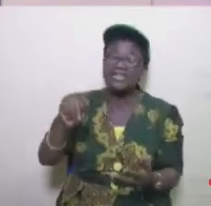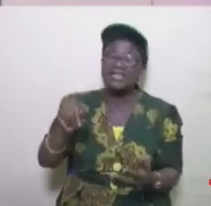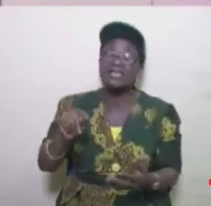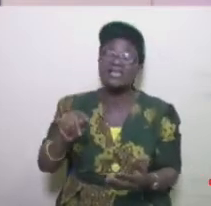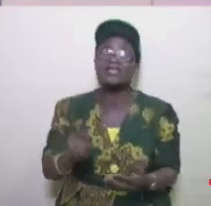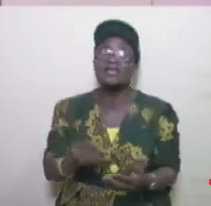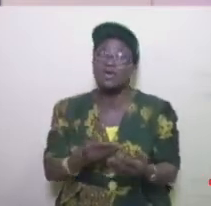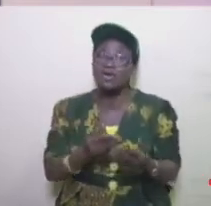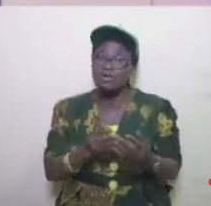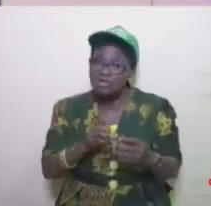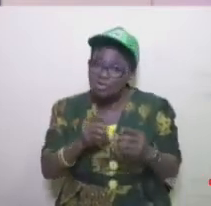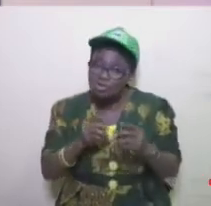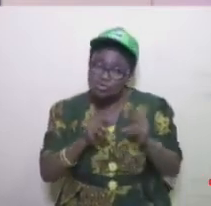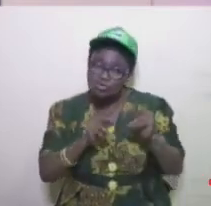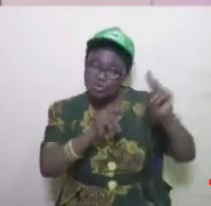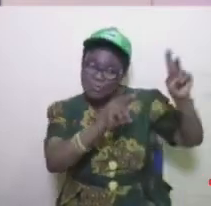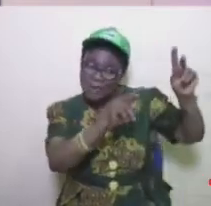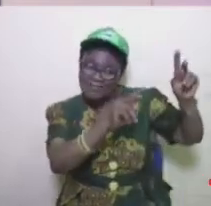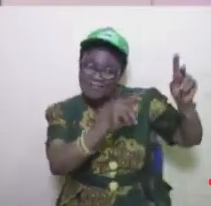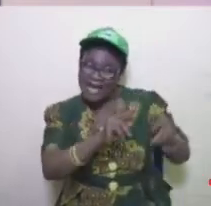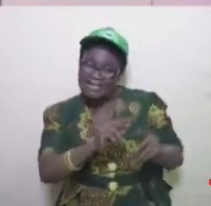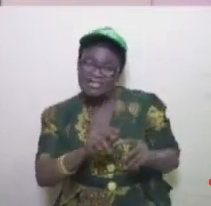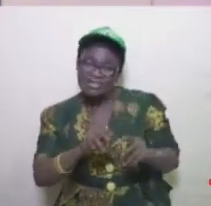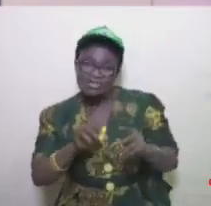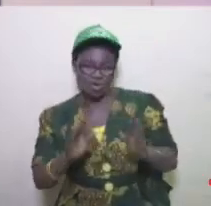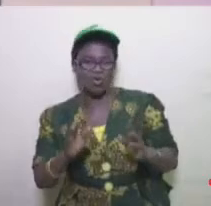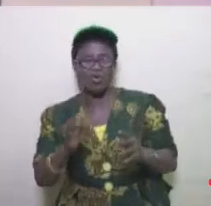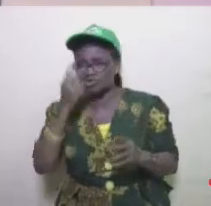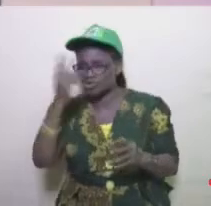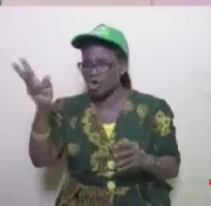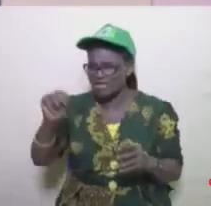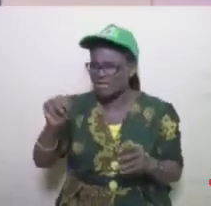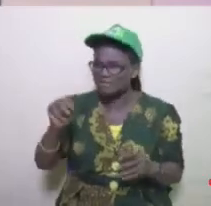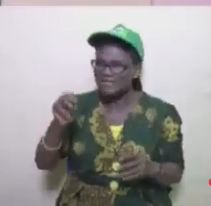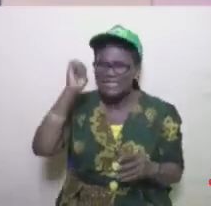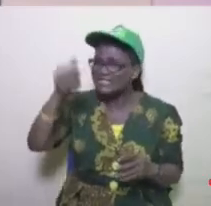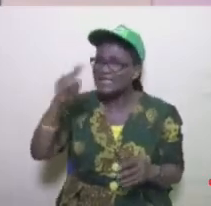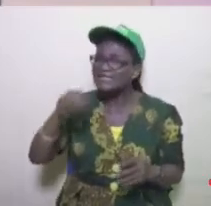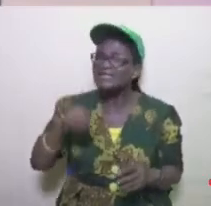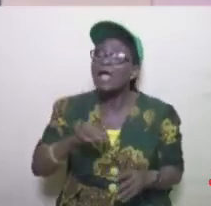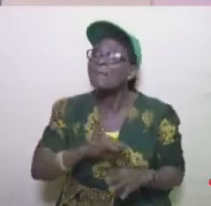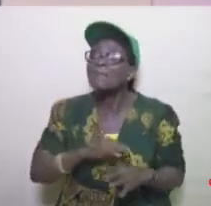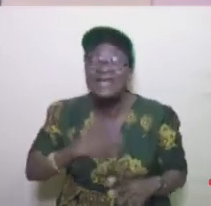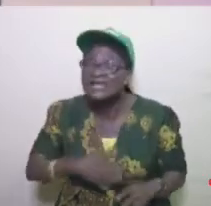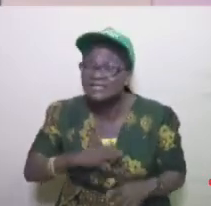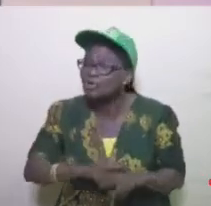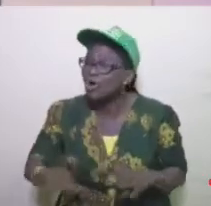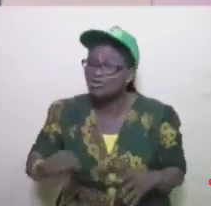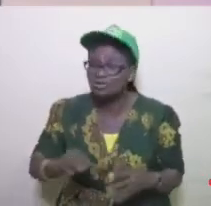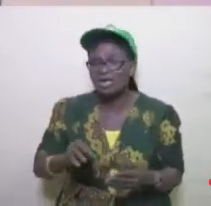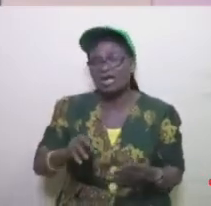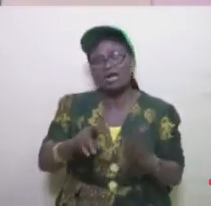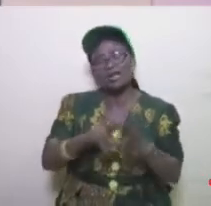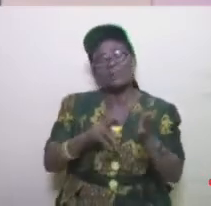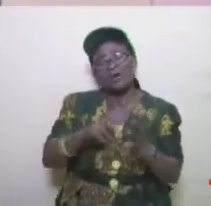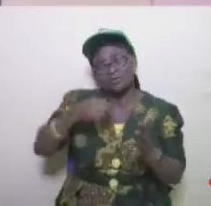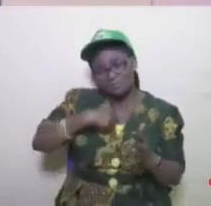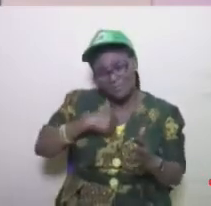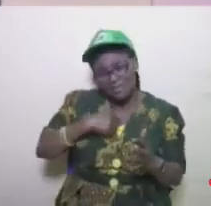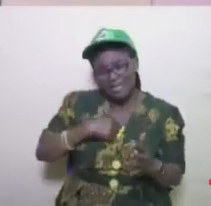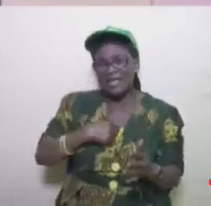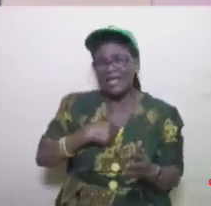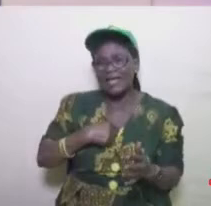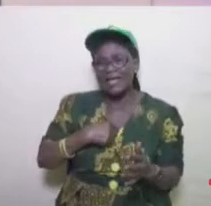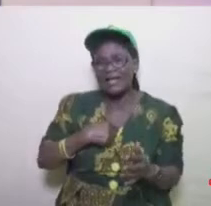me, because even the money I'm getting here is not enough. Okay, the supervisor said, let's reach a deal. You will be